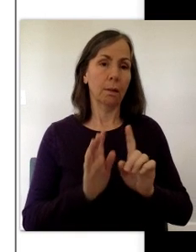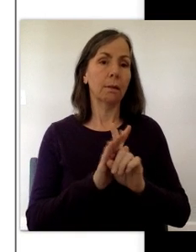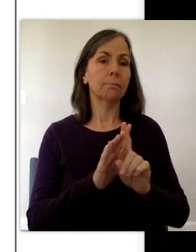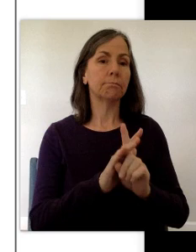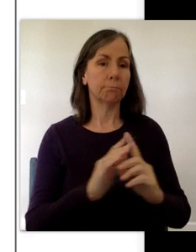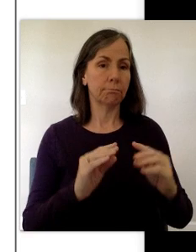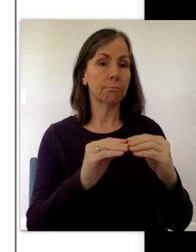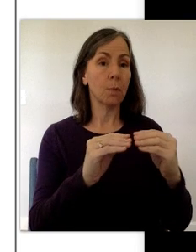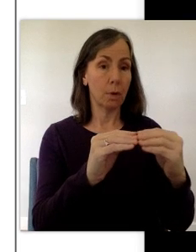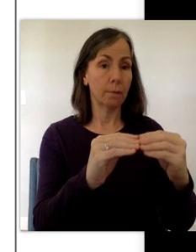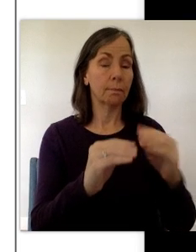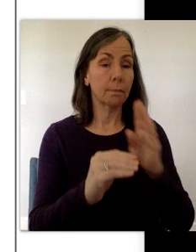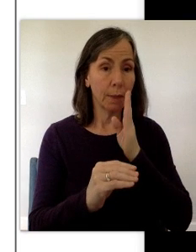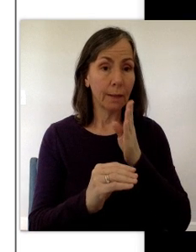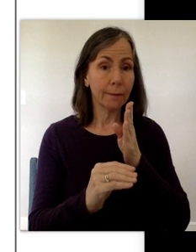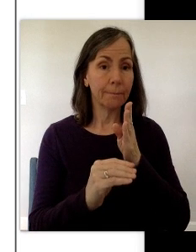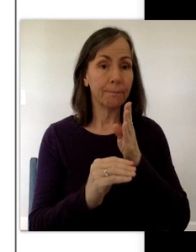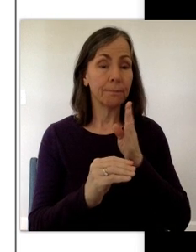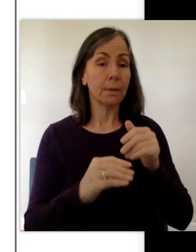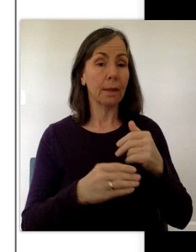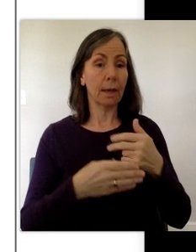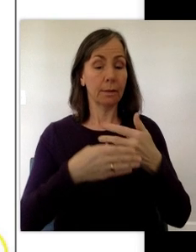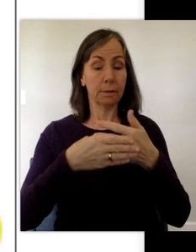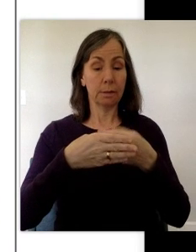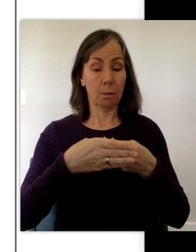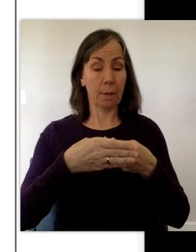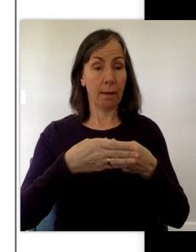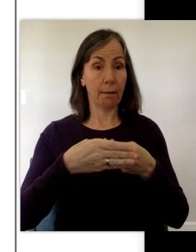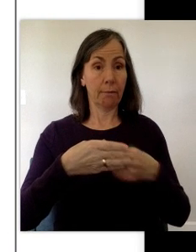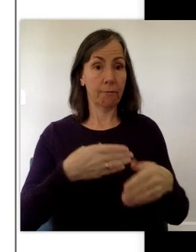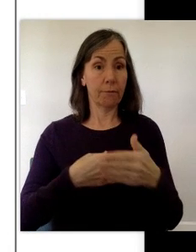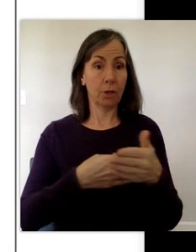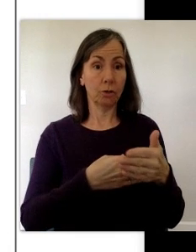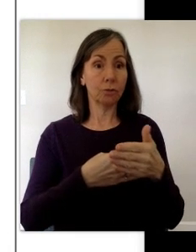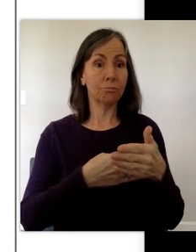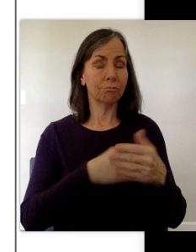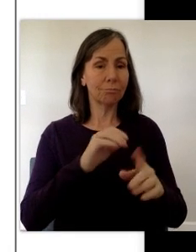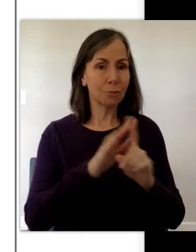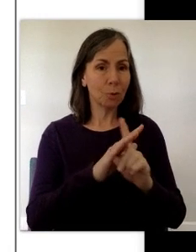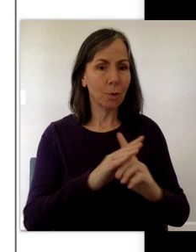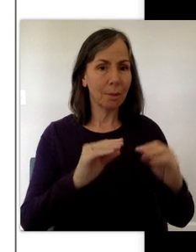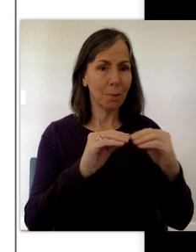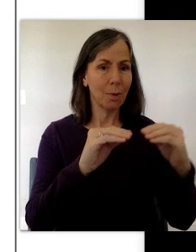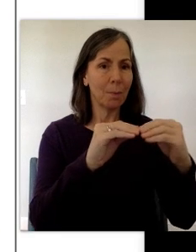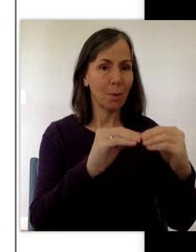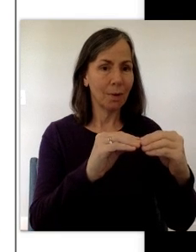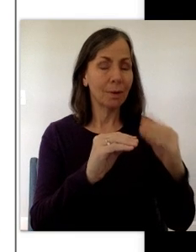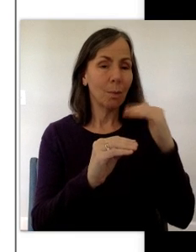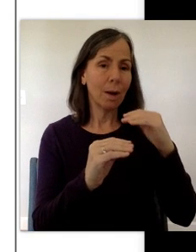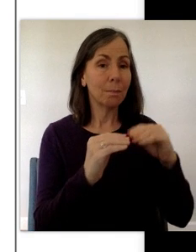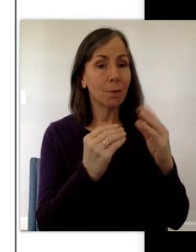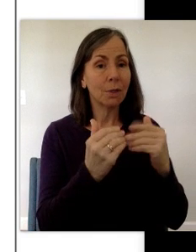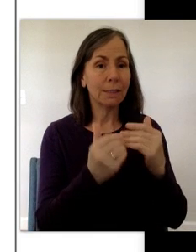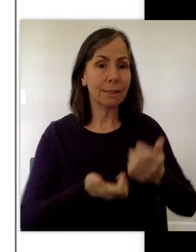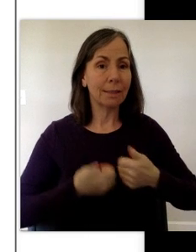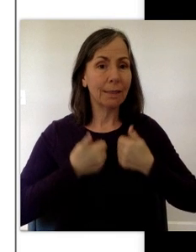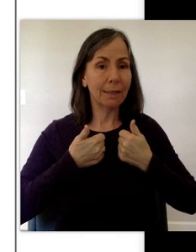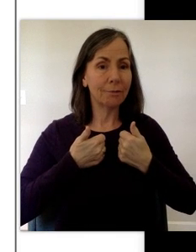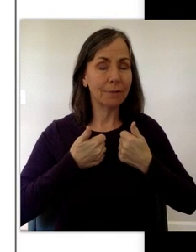with no spines started to be really common in the fresh water because they're the ones that